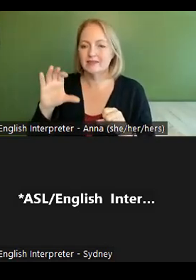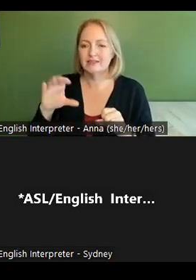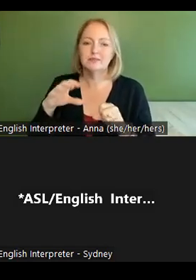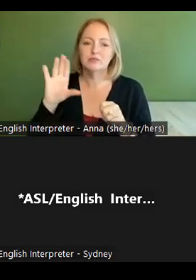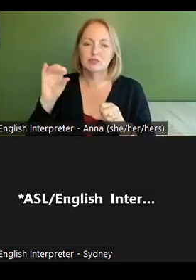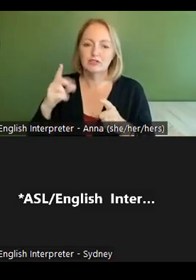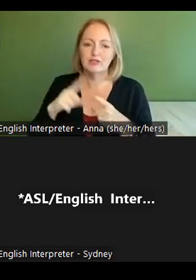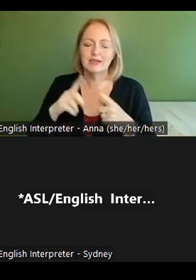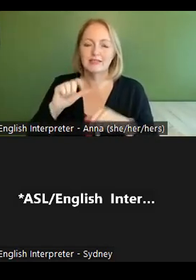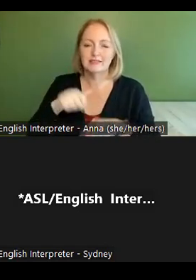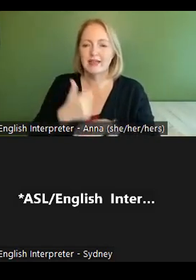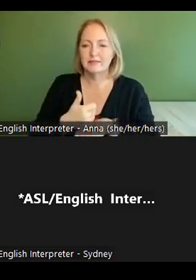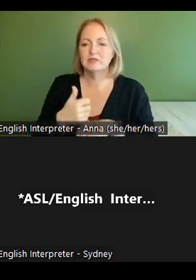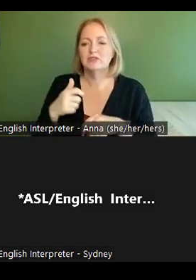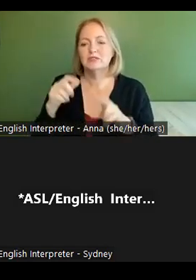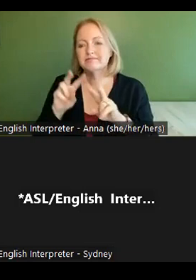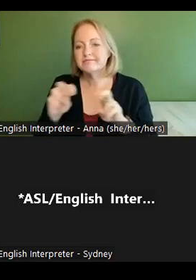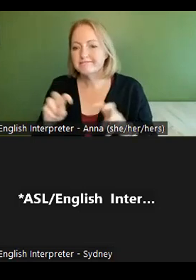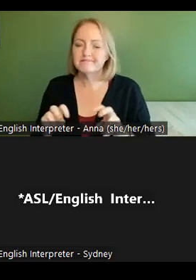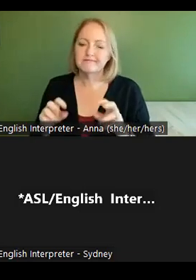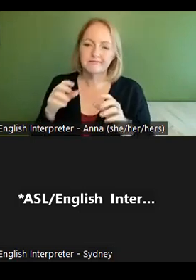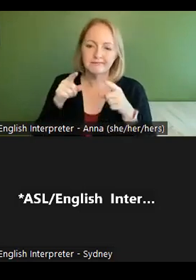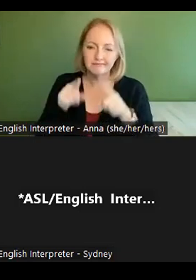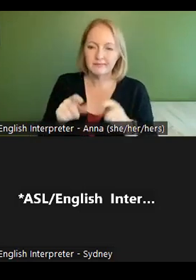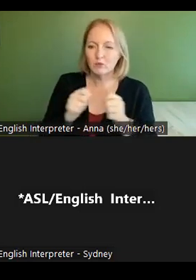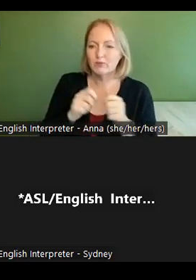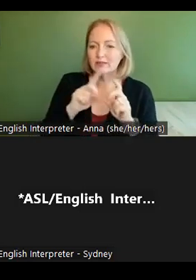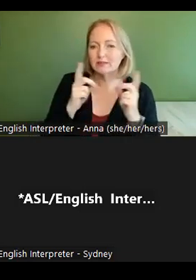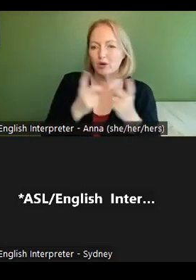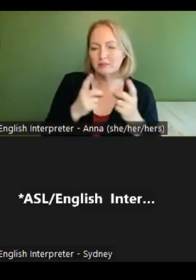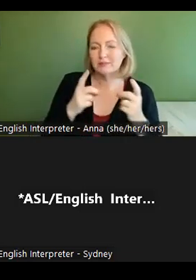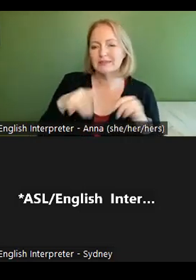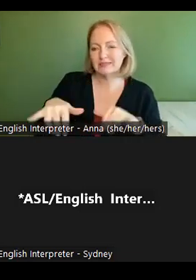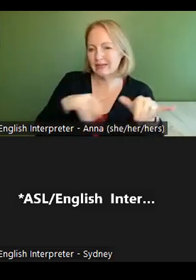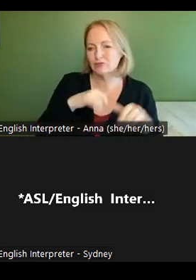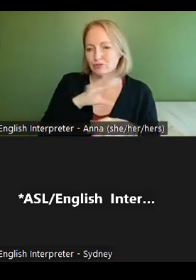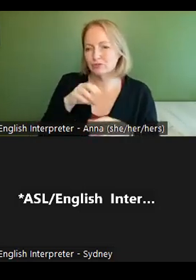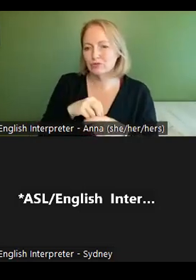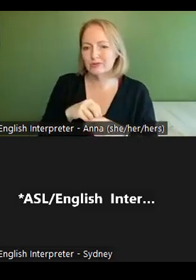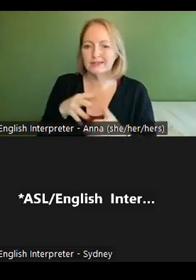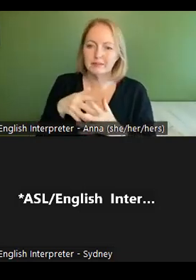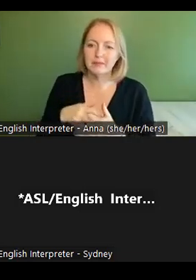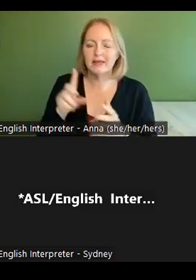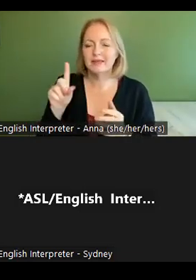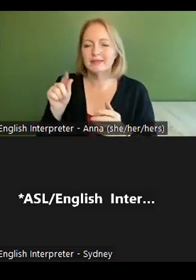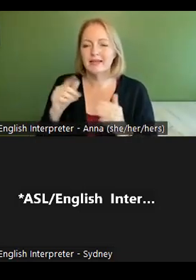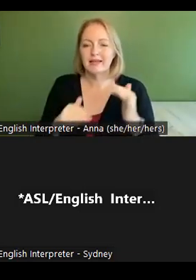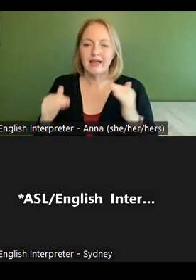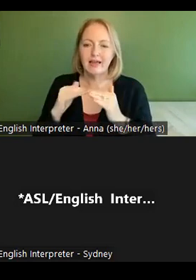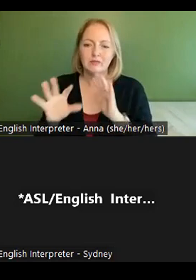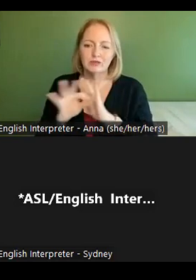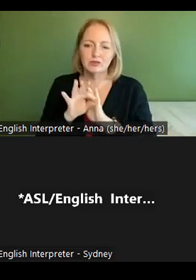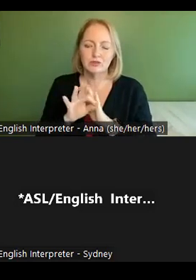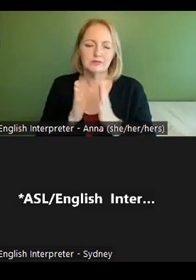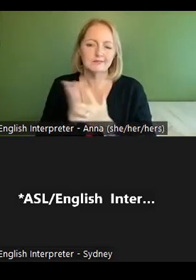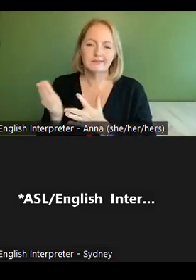data collection and analysis practices that align with department standards, including embedding data equity choices throughout